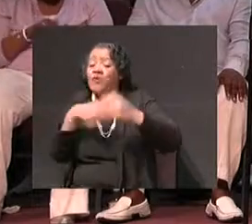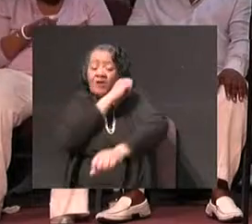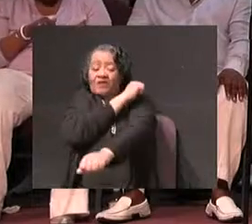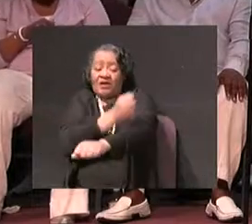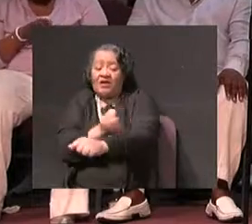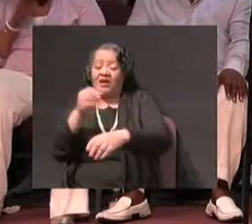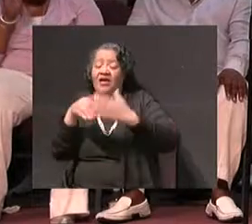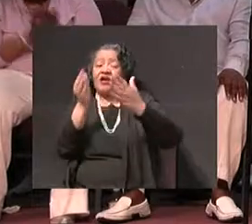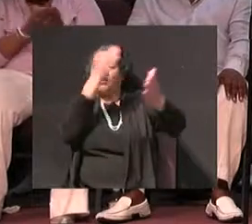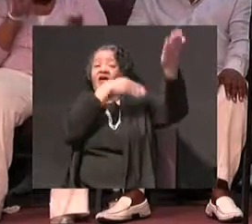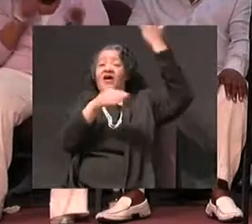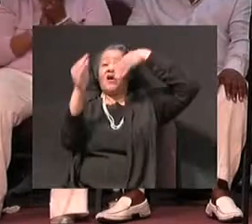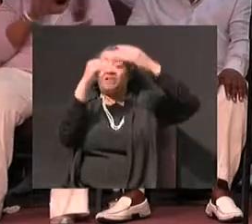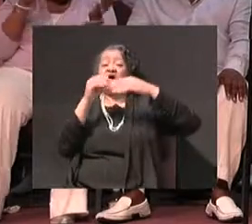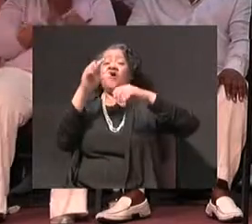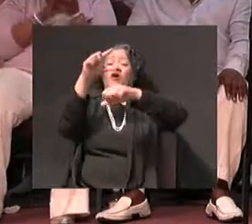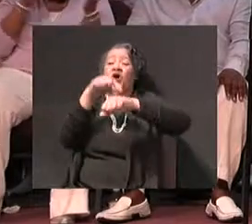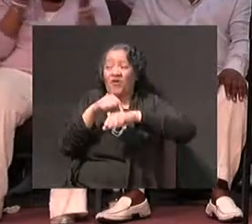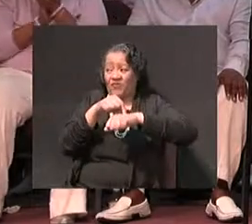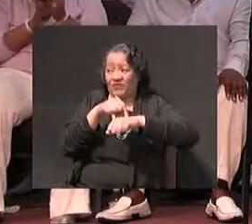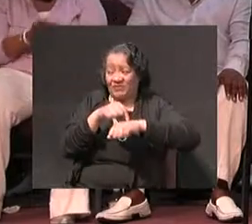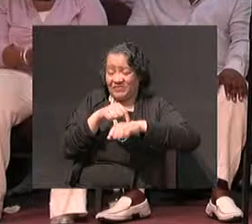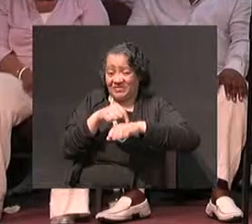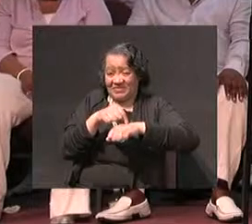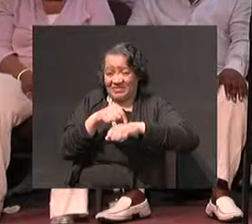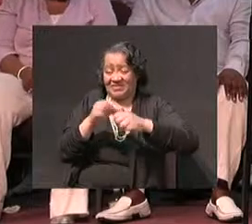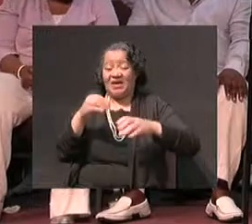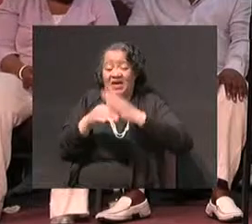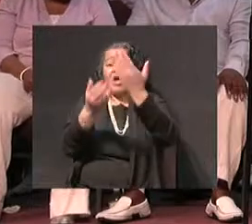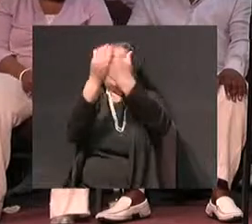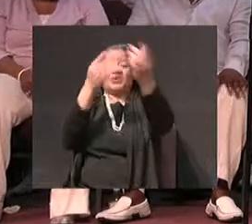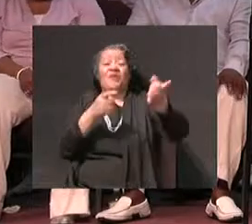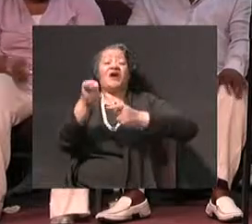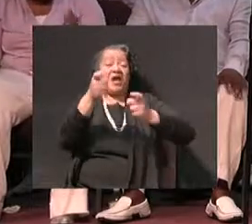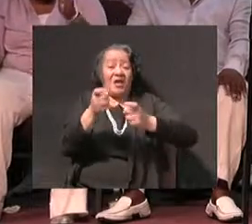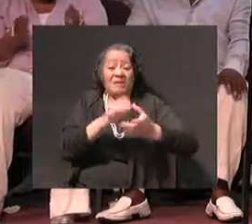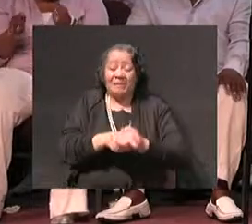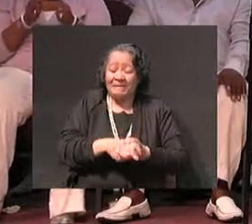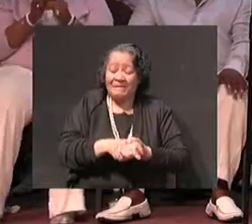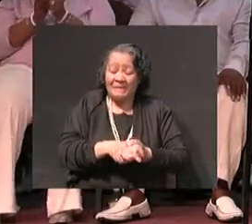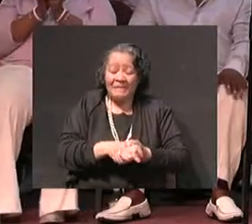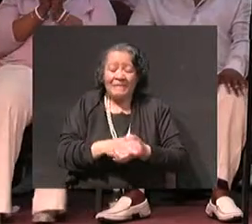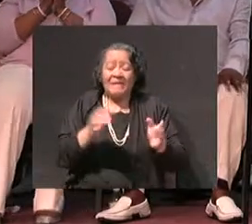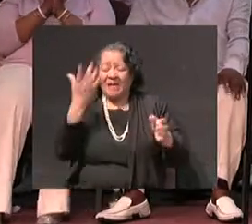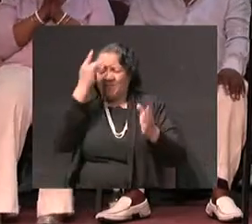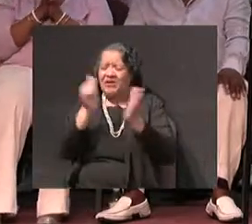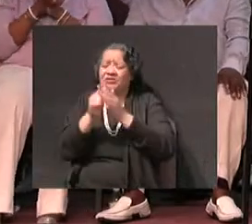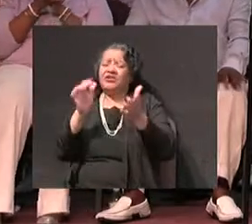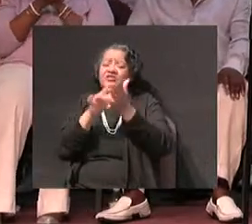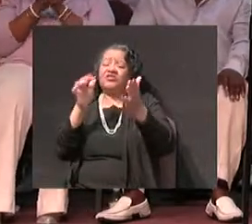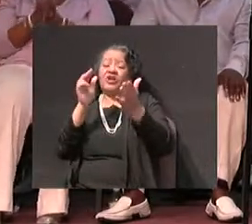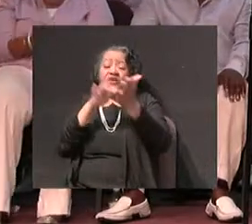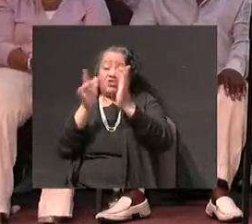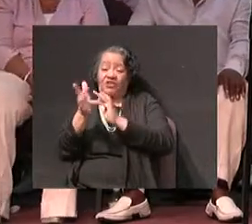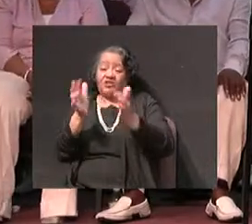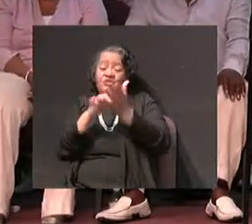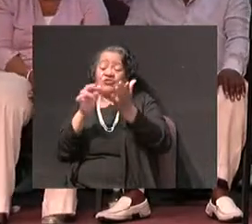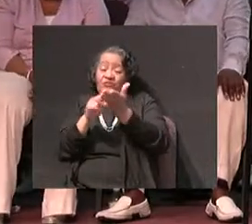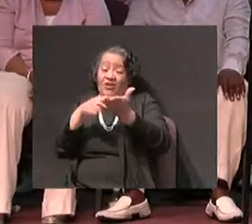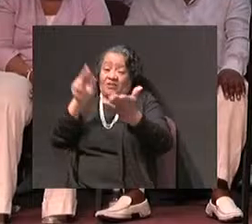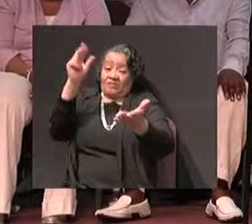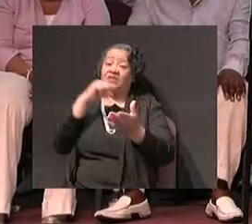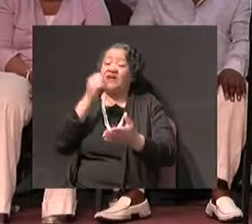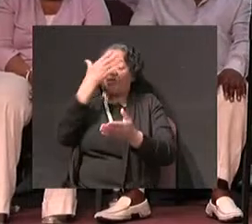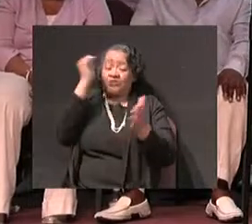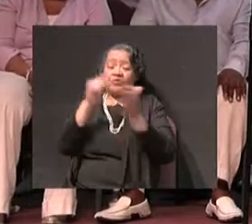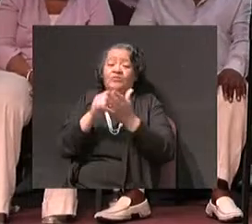in heaven and earth is in my hands. And because he's resurrected, don't you forget,